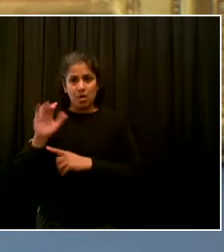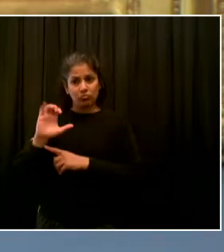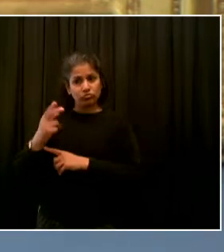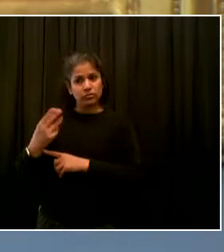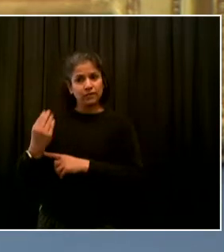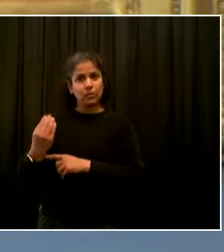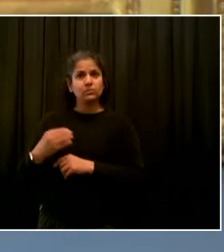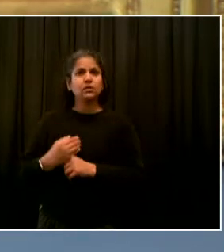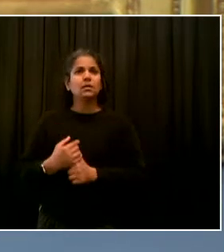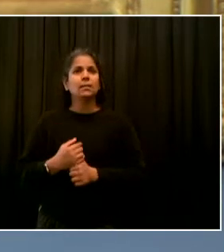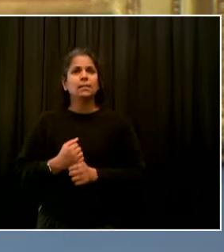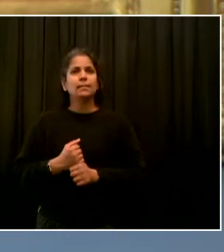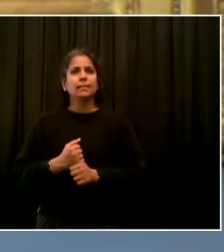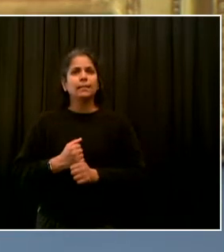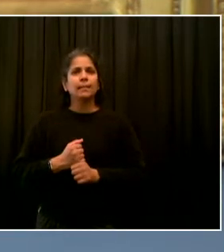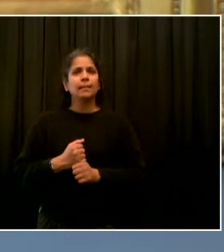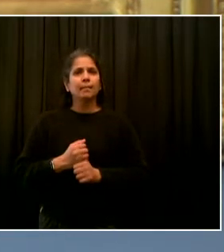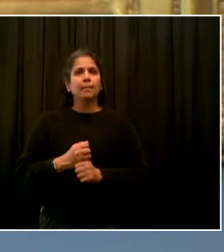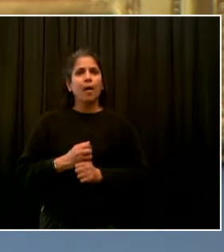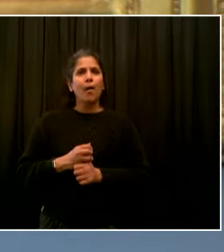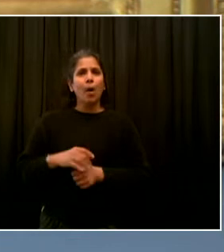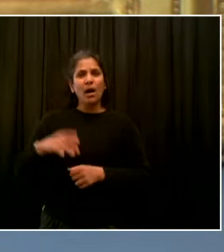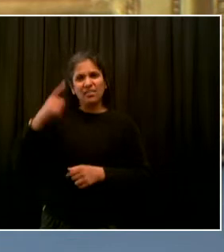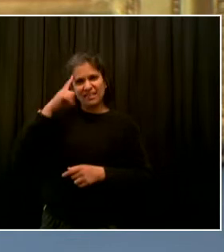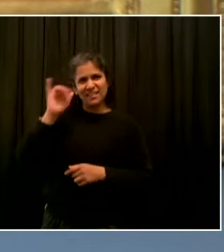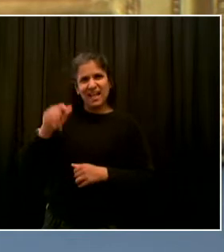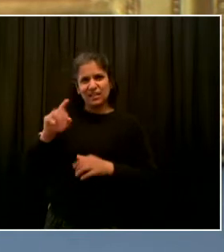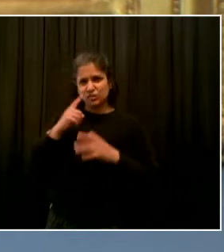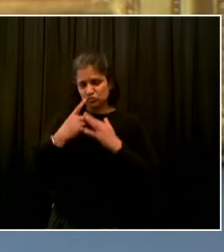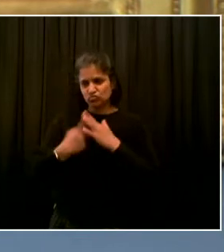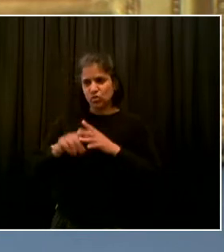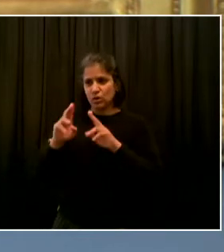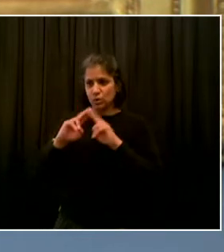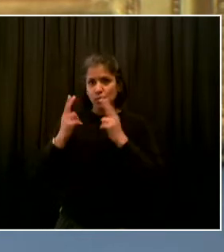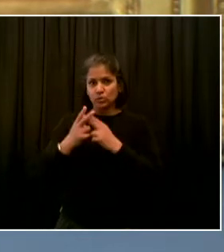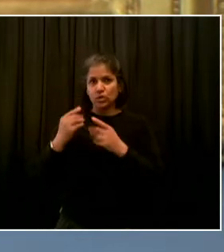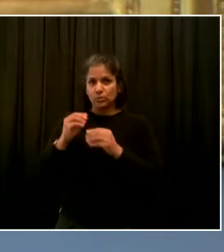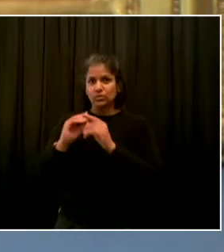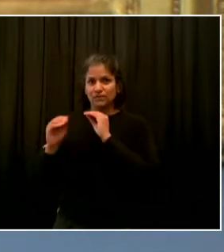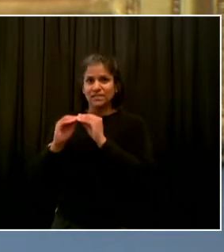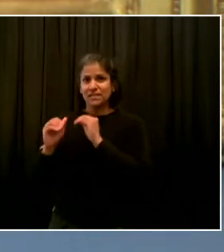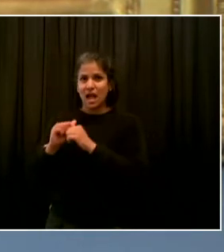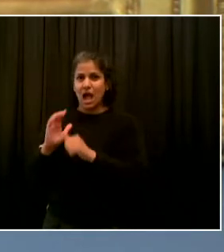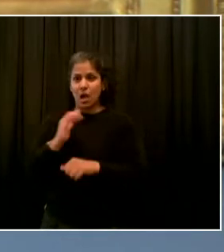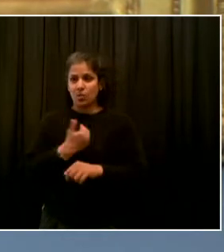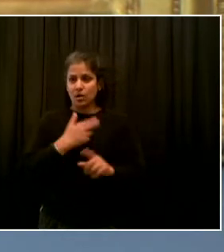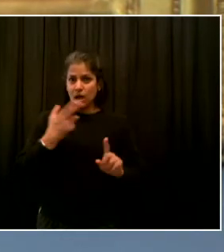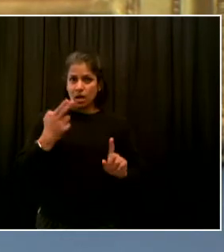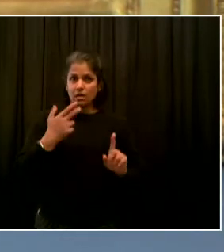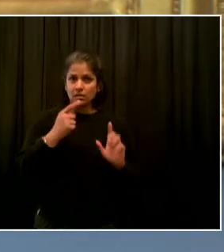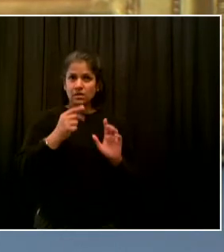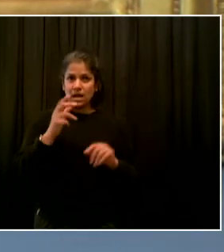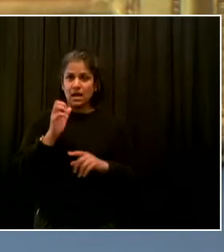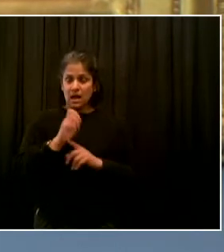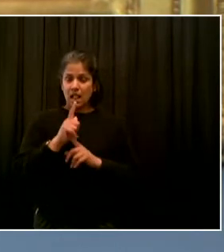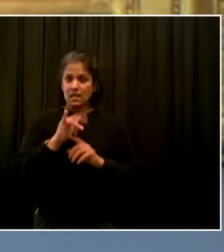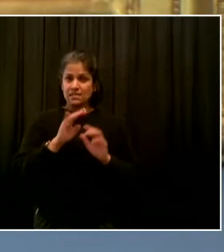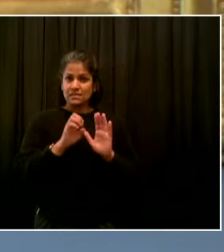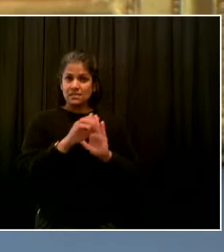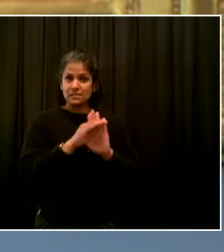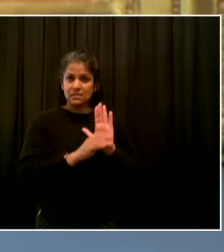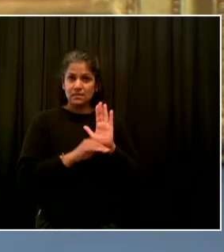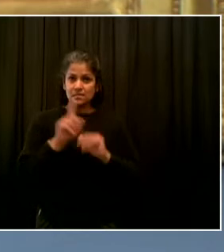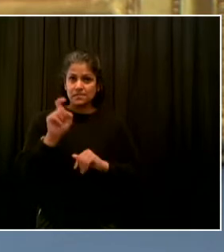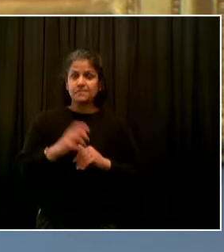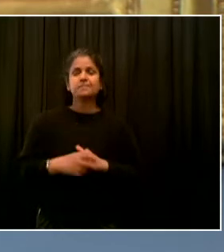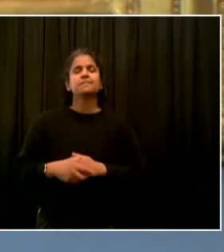controversial unit is the way to fix the issue of gun violence in New York City. Well, I know we have access to a video that we